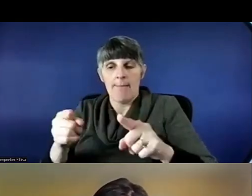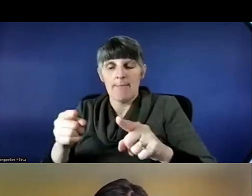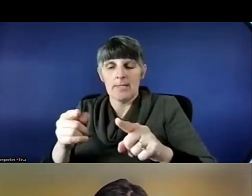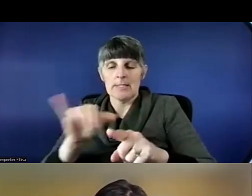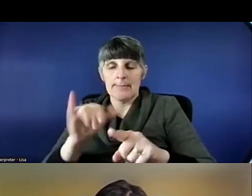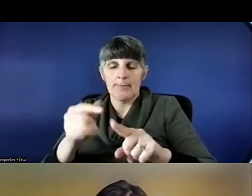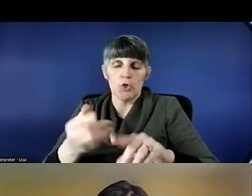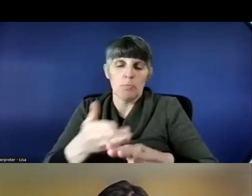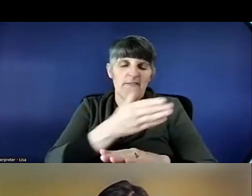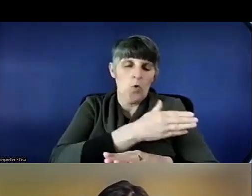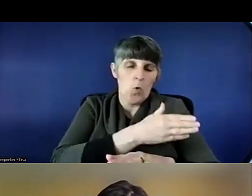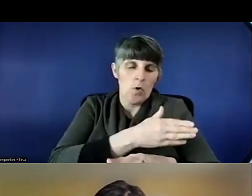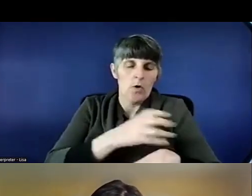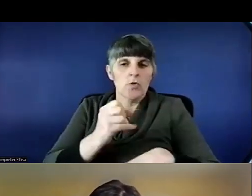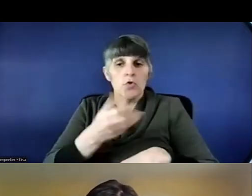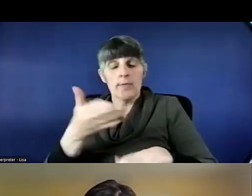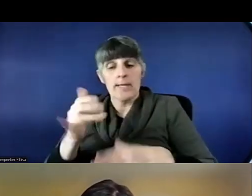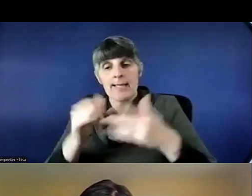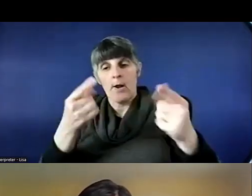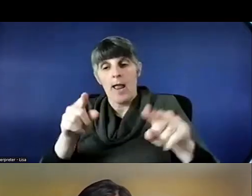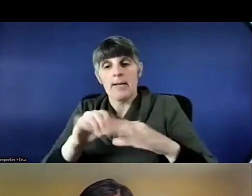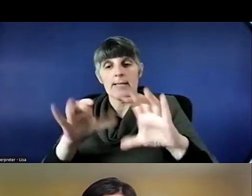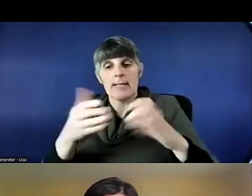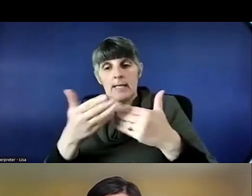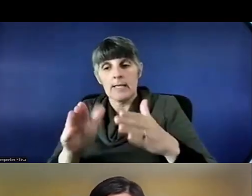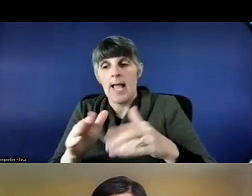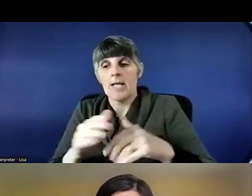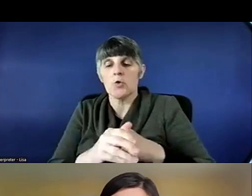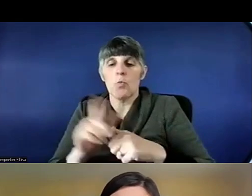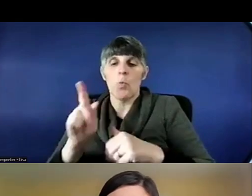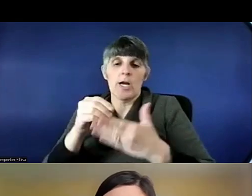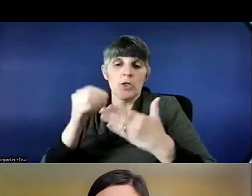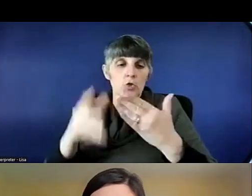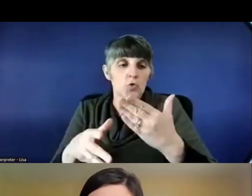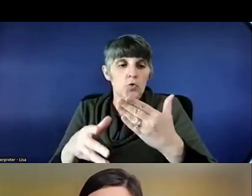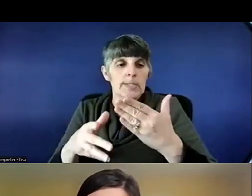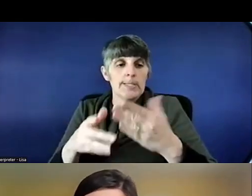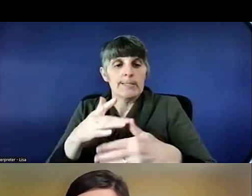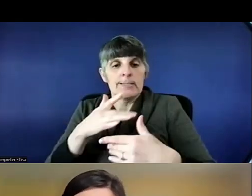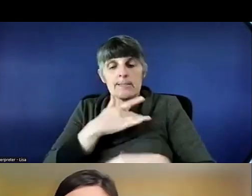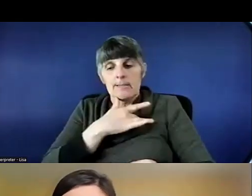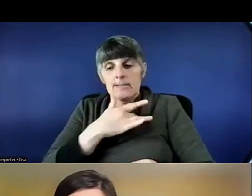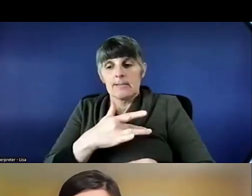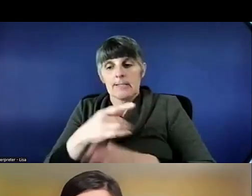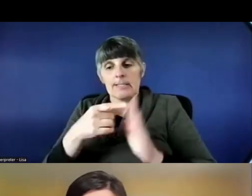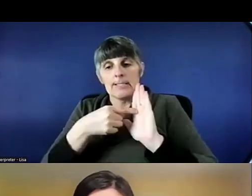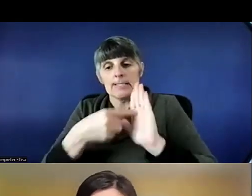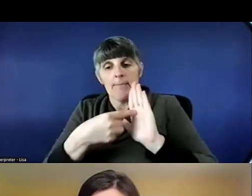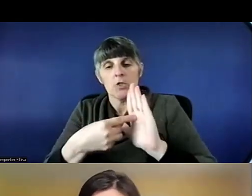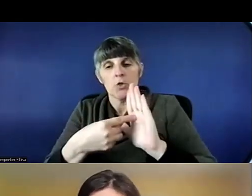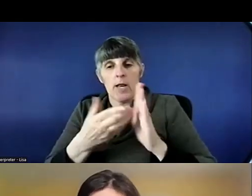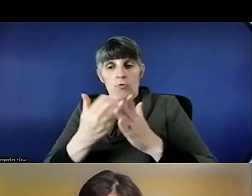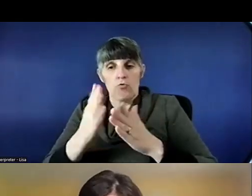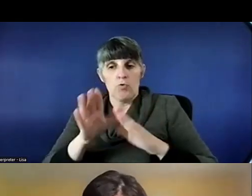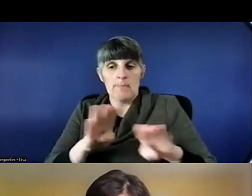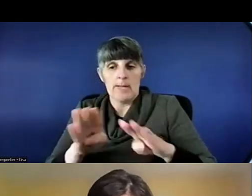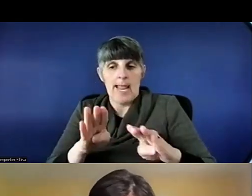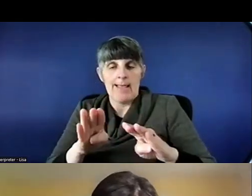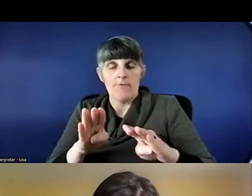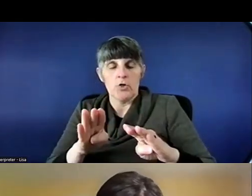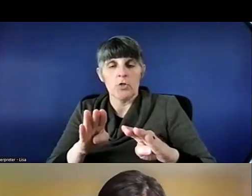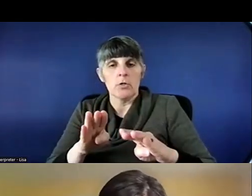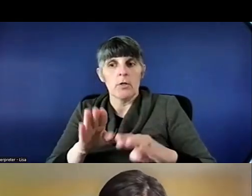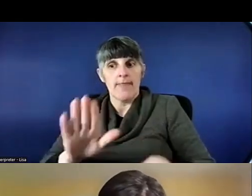behavior. So things that are occurring in the classroom where students who are demonstrating through their behaviors